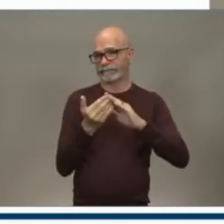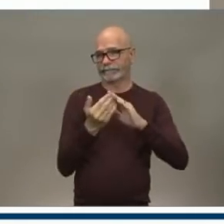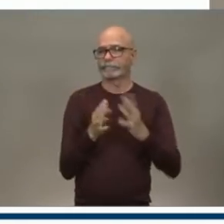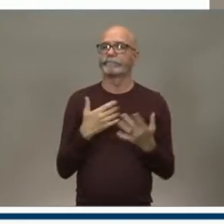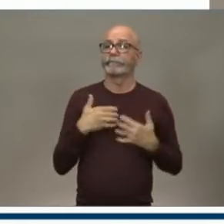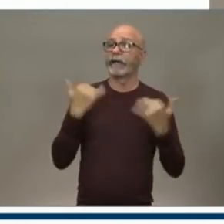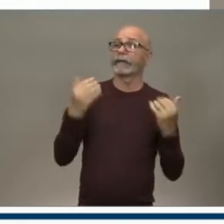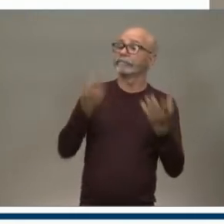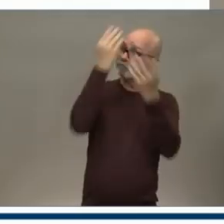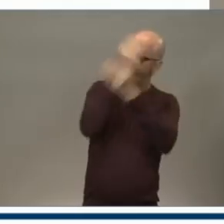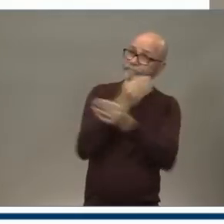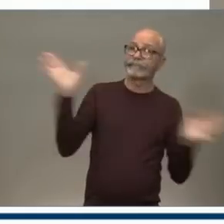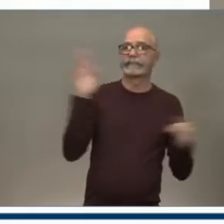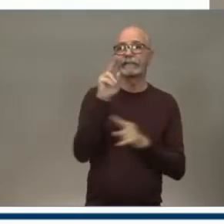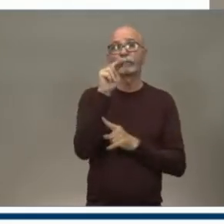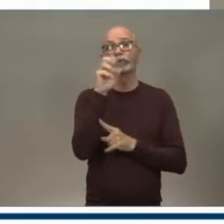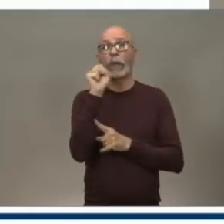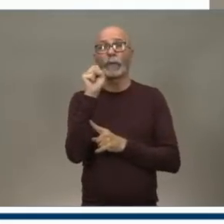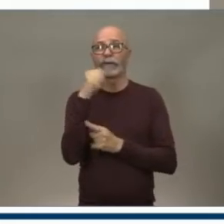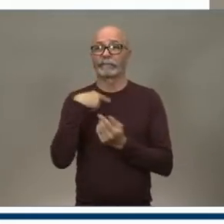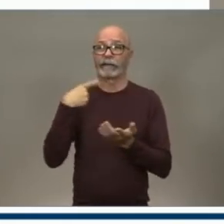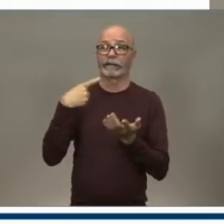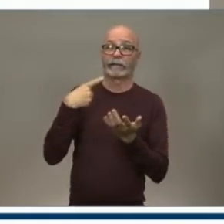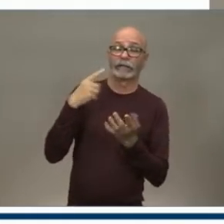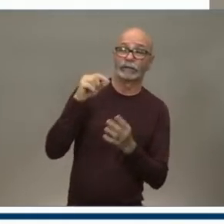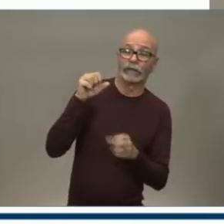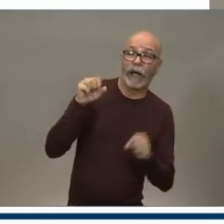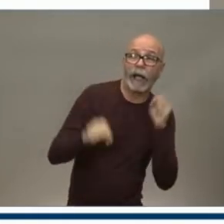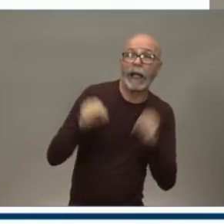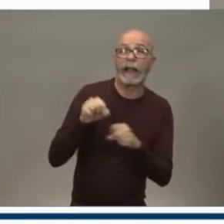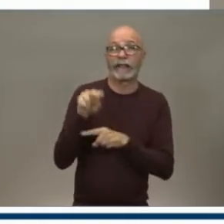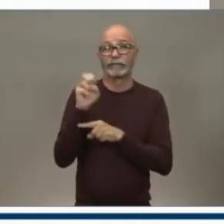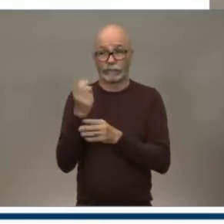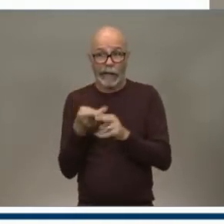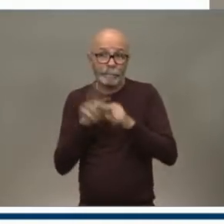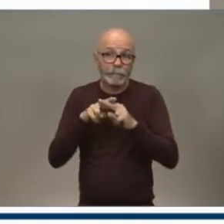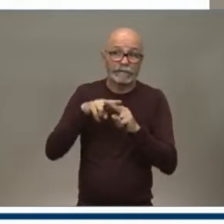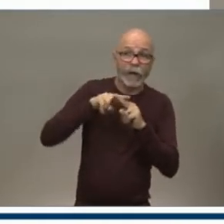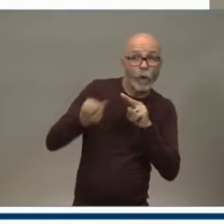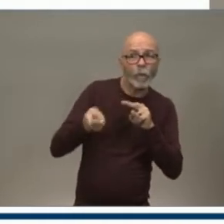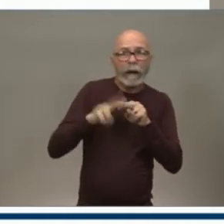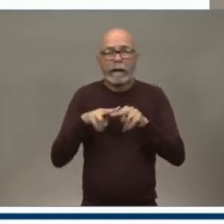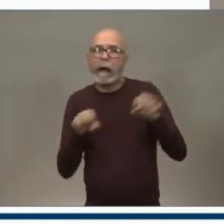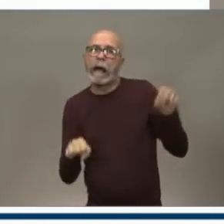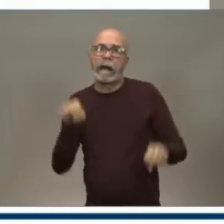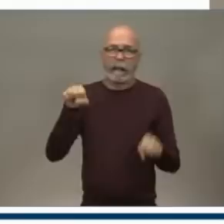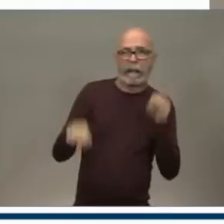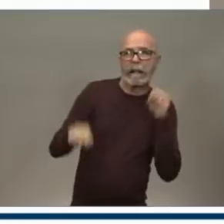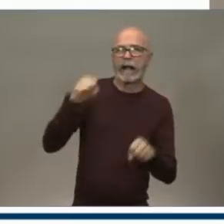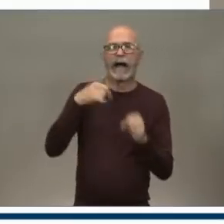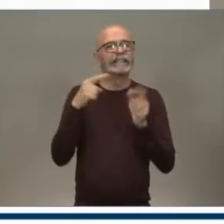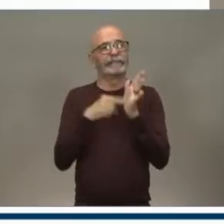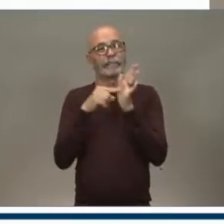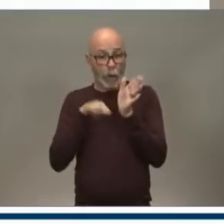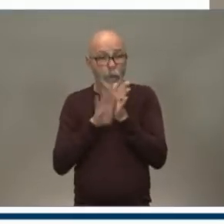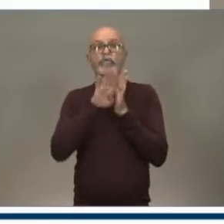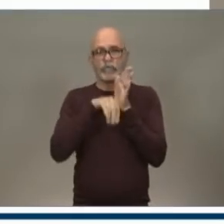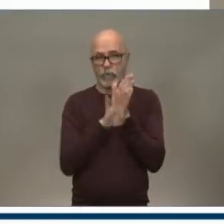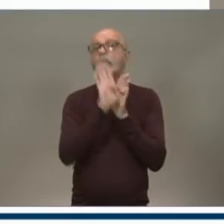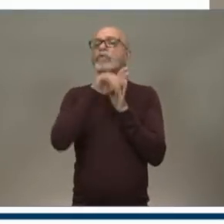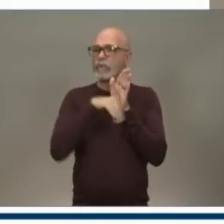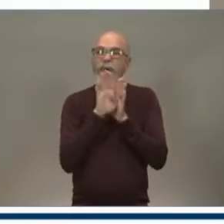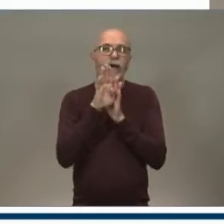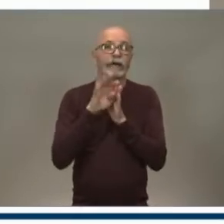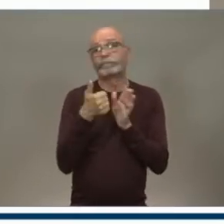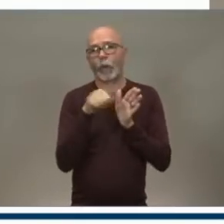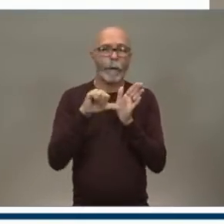week, and certainly when I woke up this morning, I was thinking it was starting to feel like we're actually on a roller coaster. There are many different paths that we can